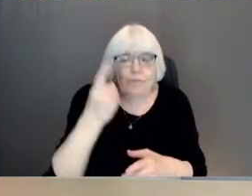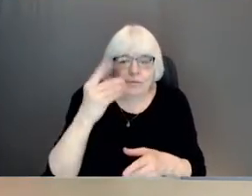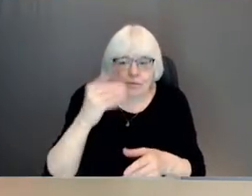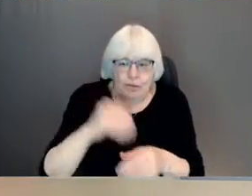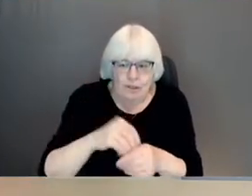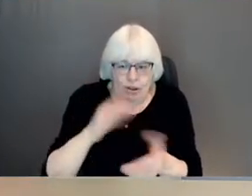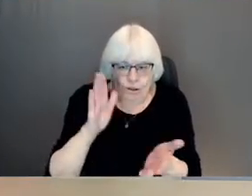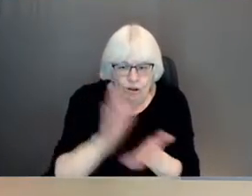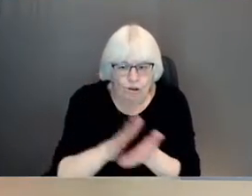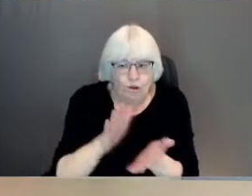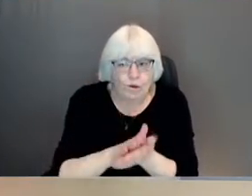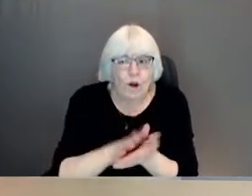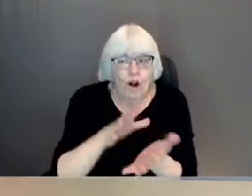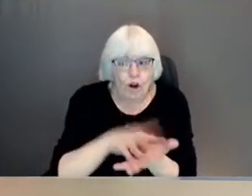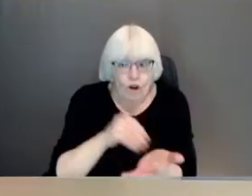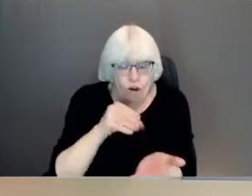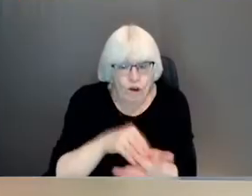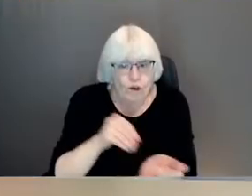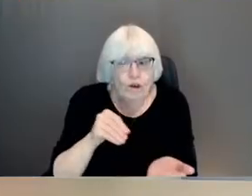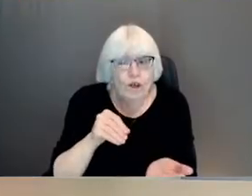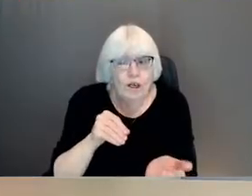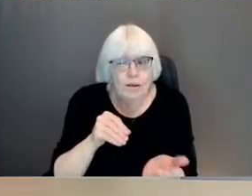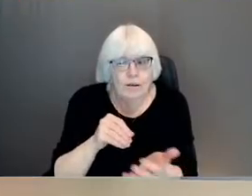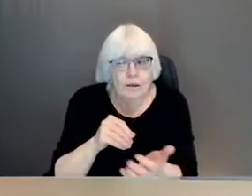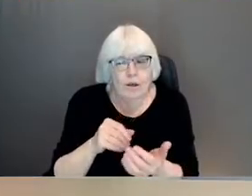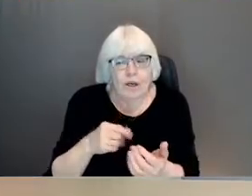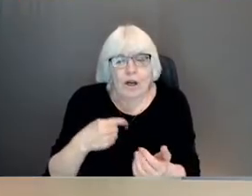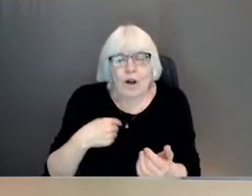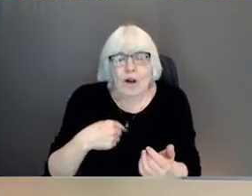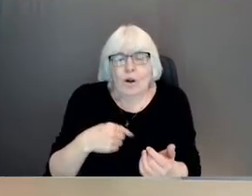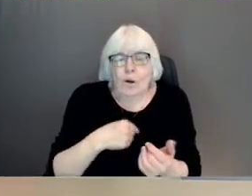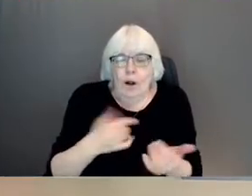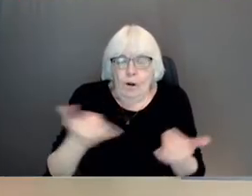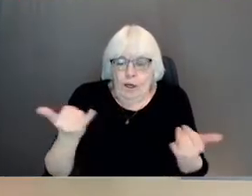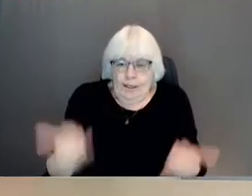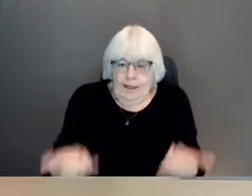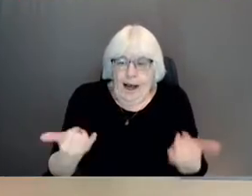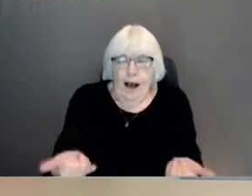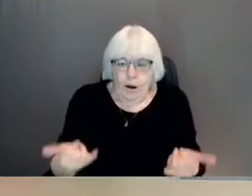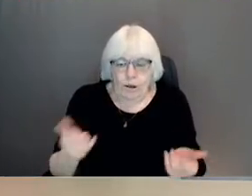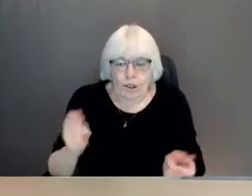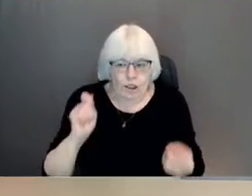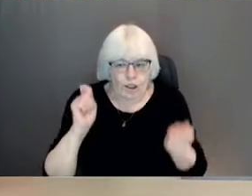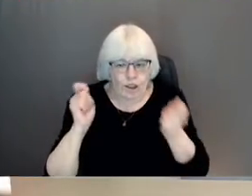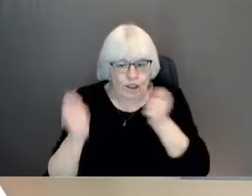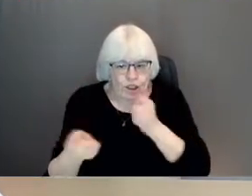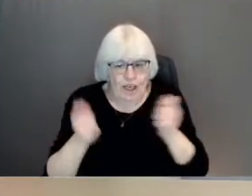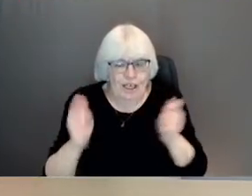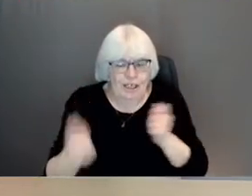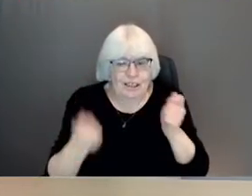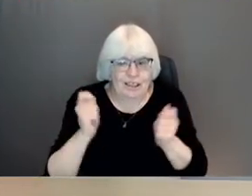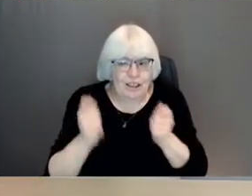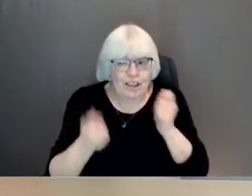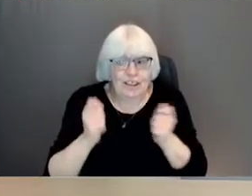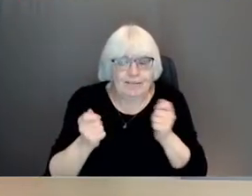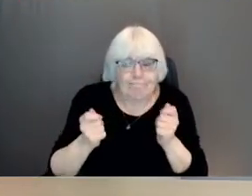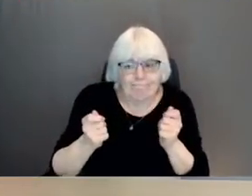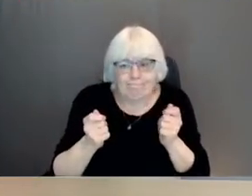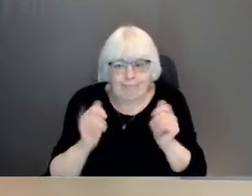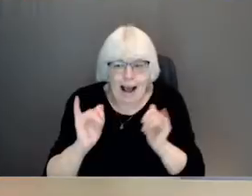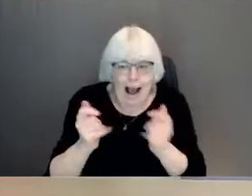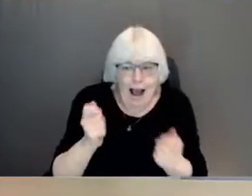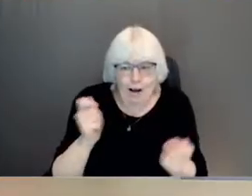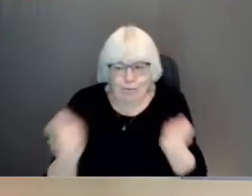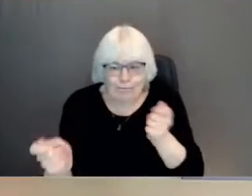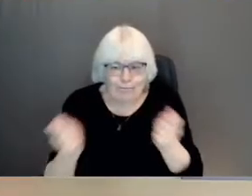most from access to rapid screening. We have had questions about the supply of rapid tests.